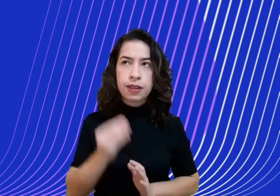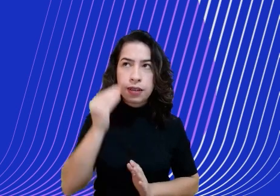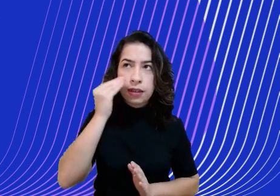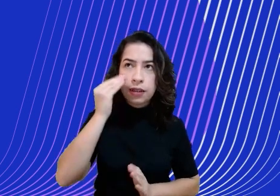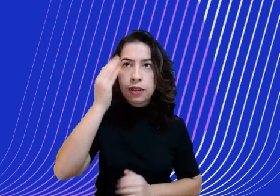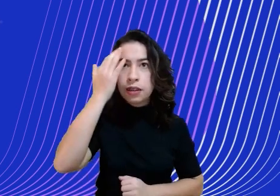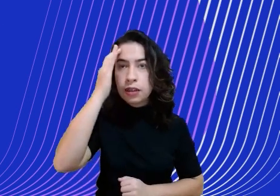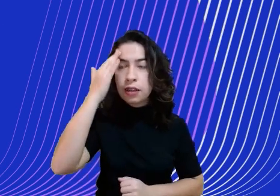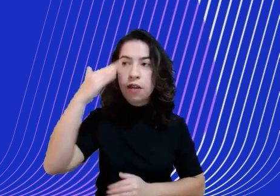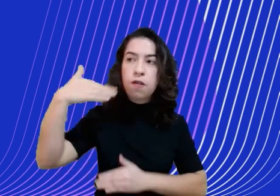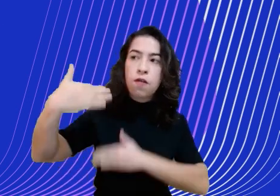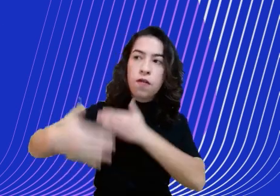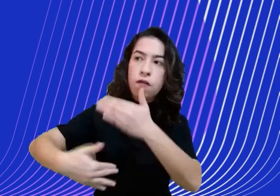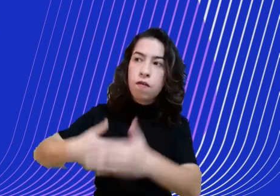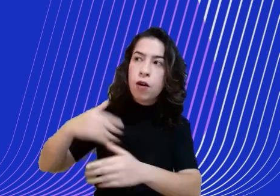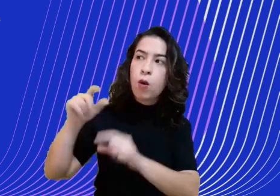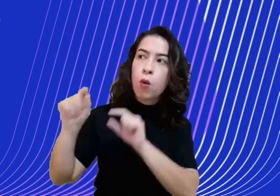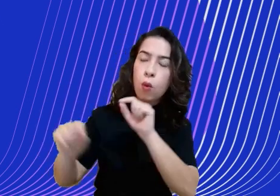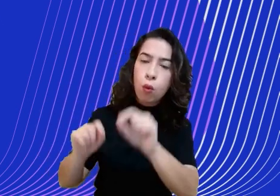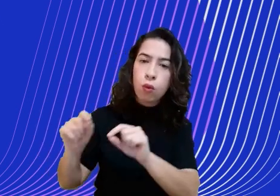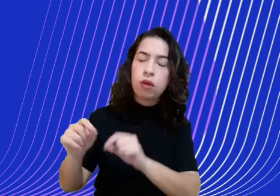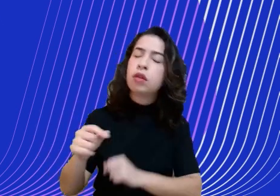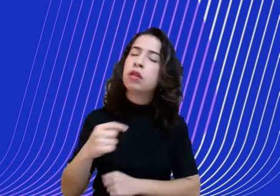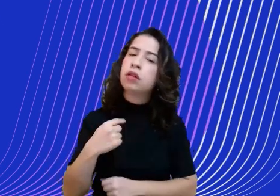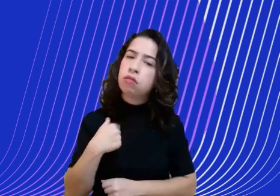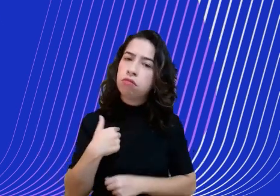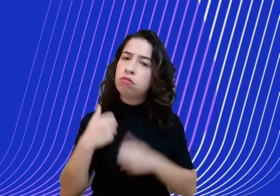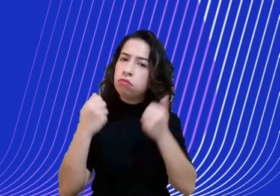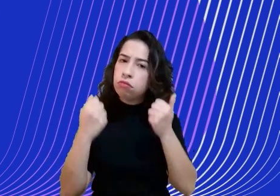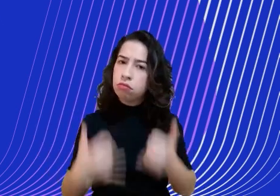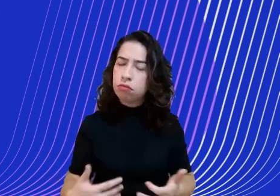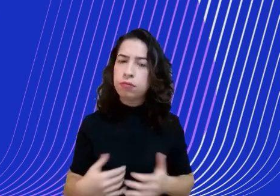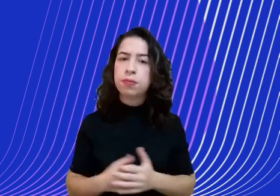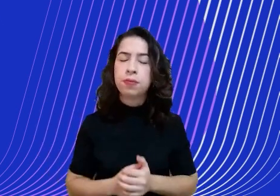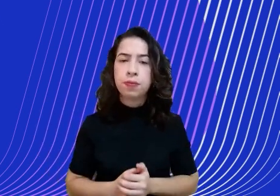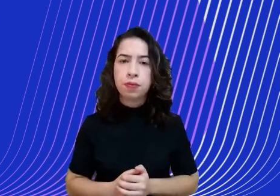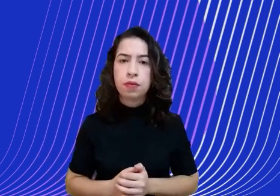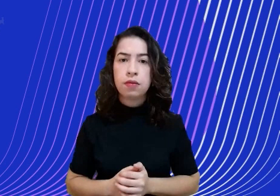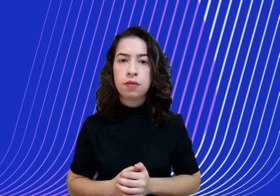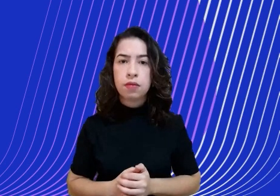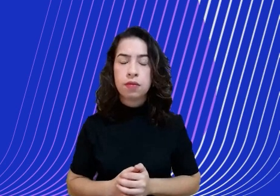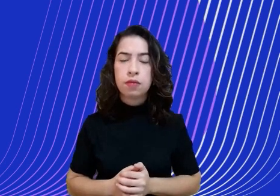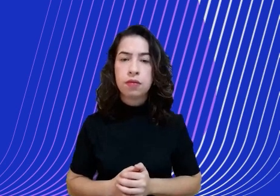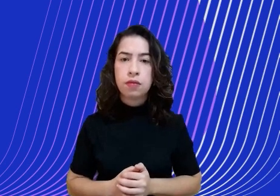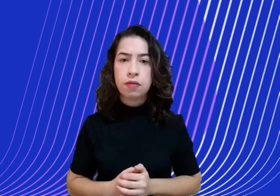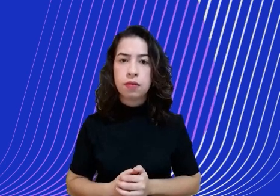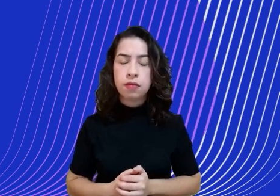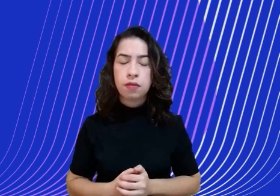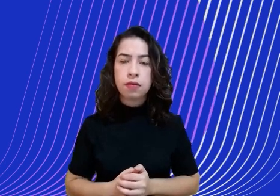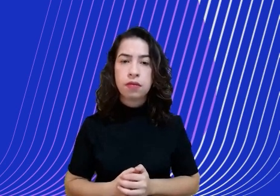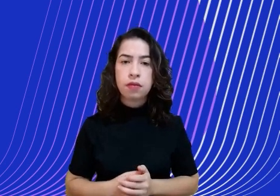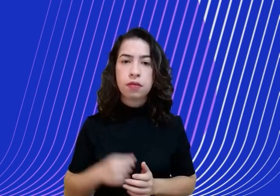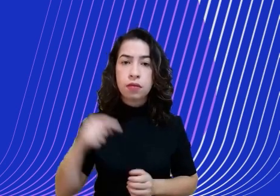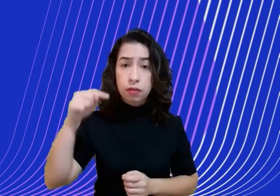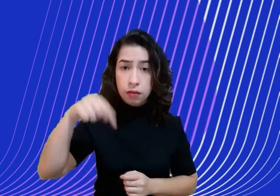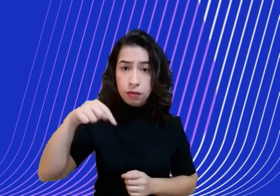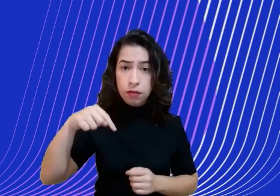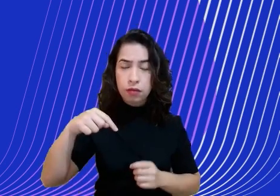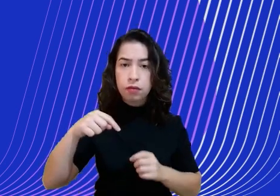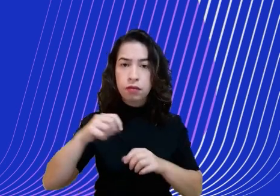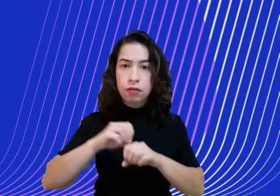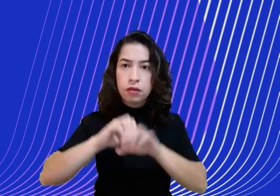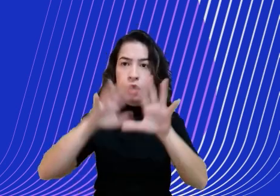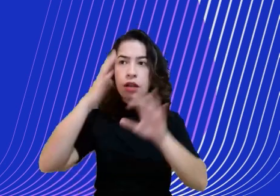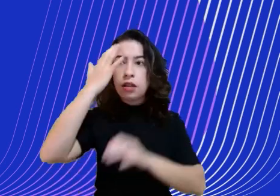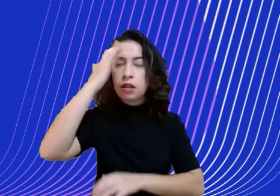the trends. And I always say that this impact, it's quite clear of what's going to be these